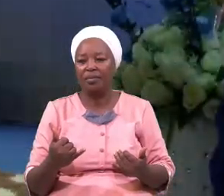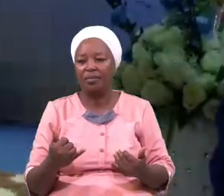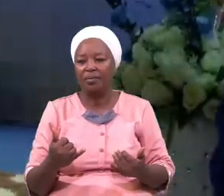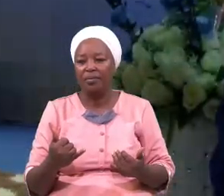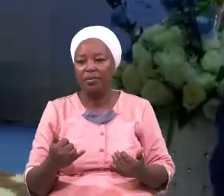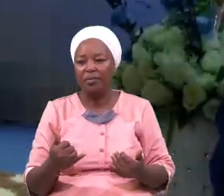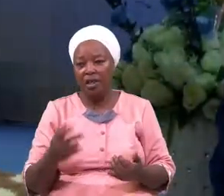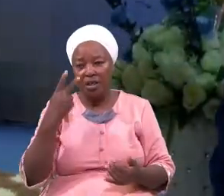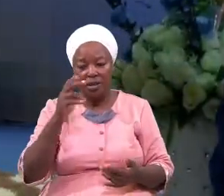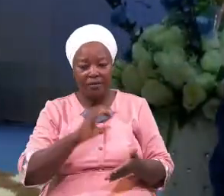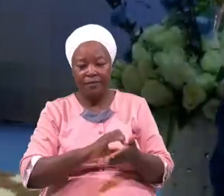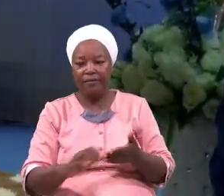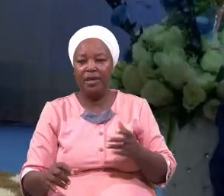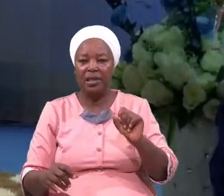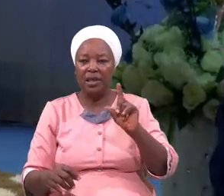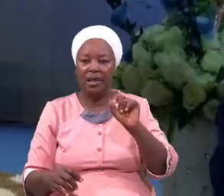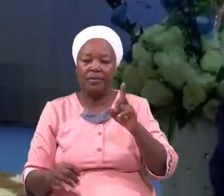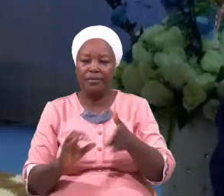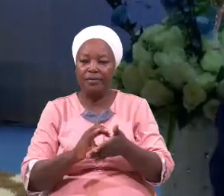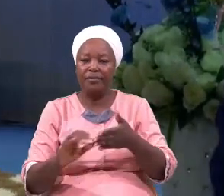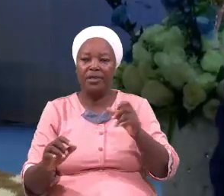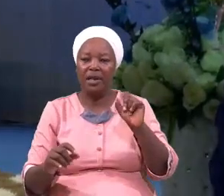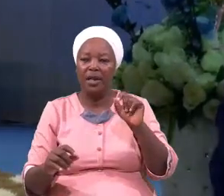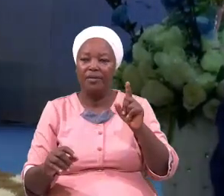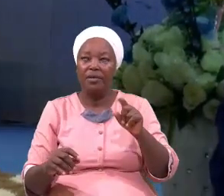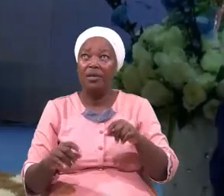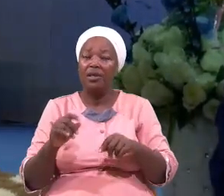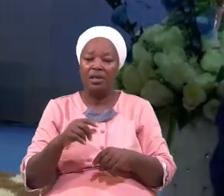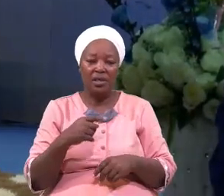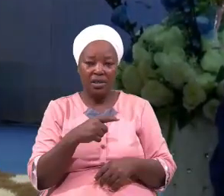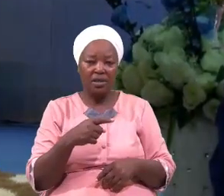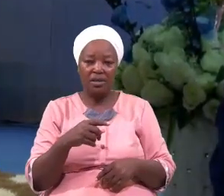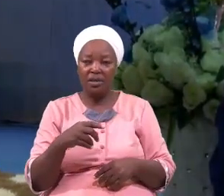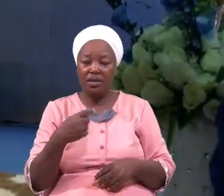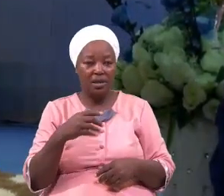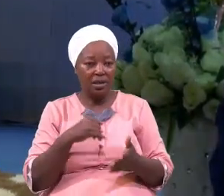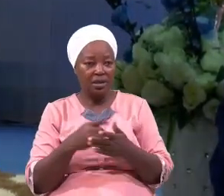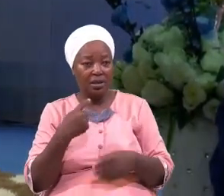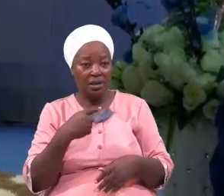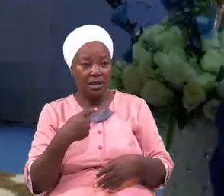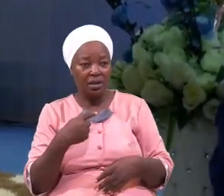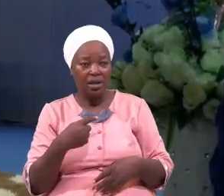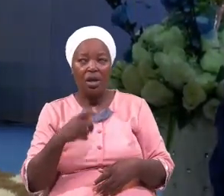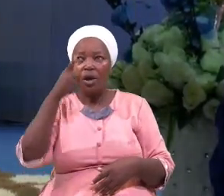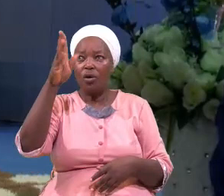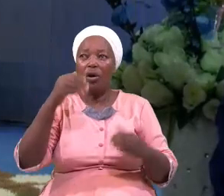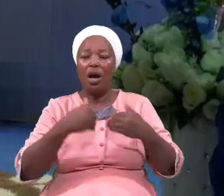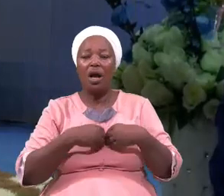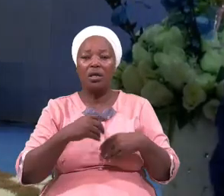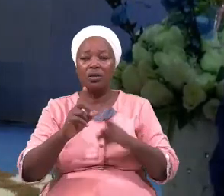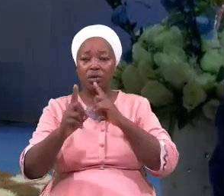Look at verse 11. It says in verse 11, God has spoken